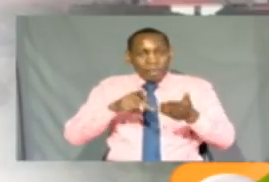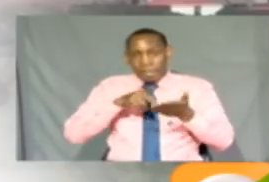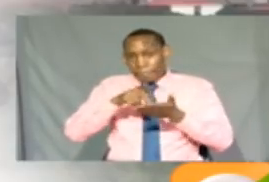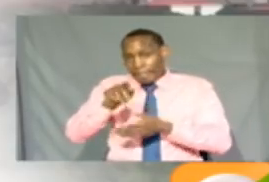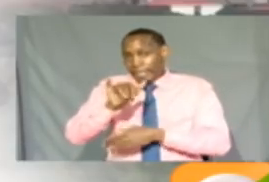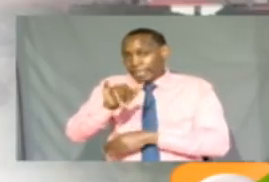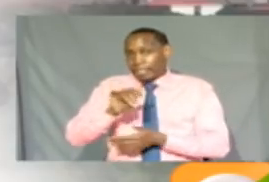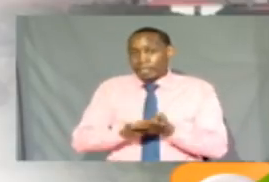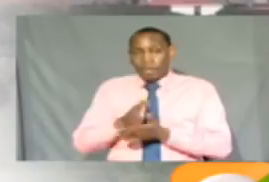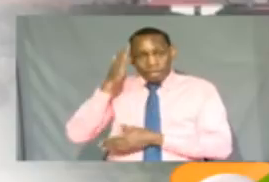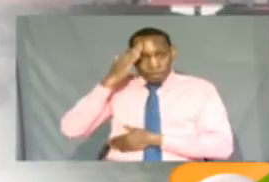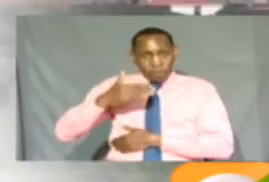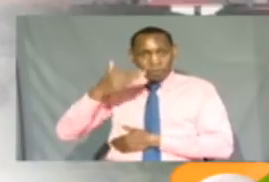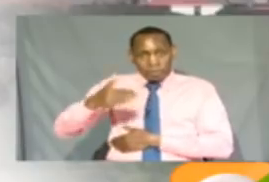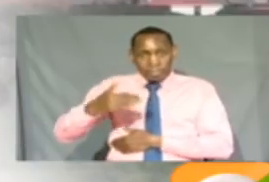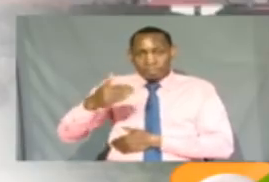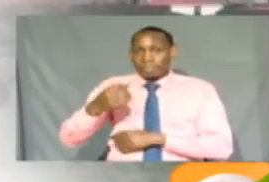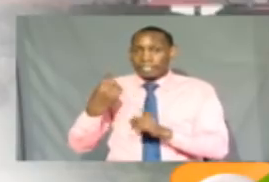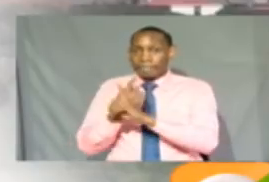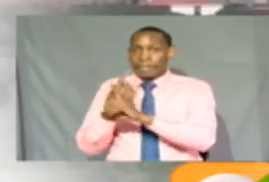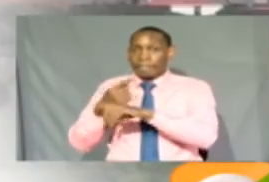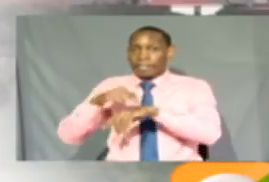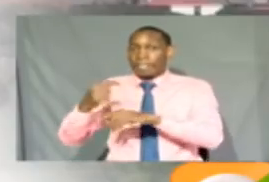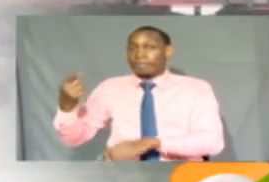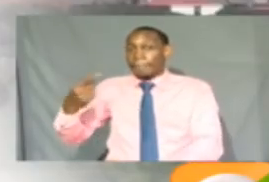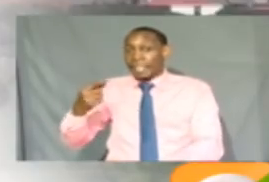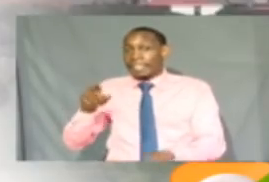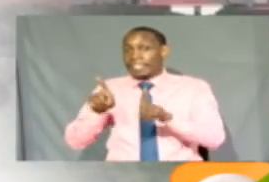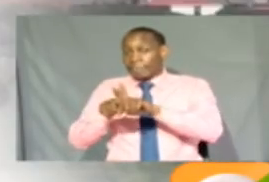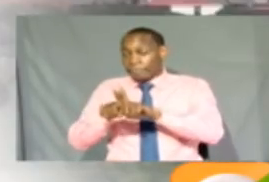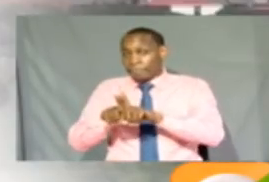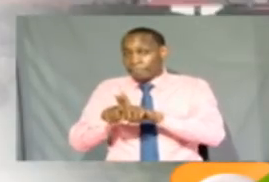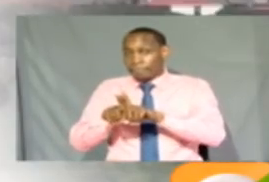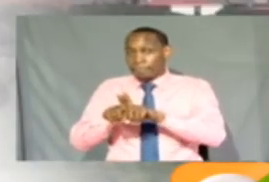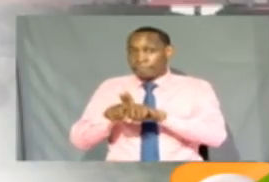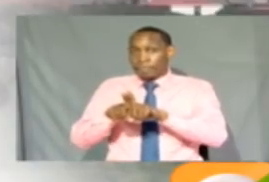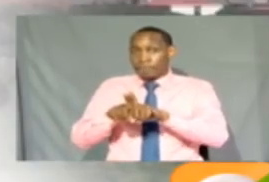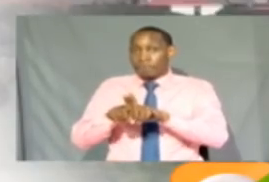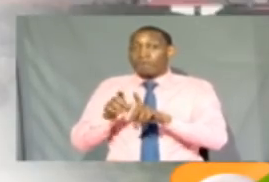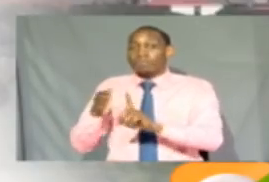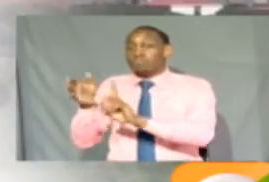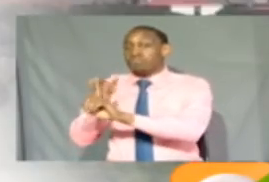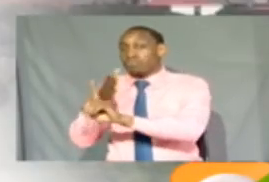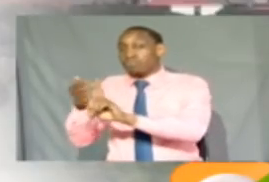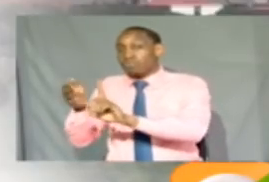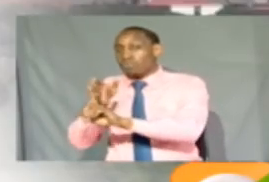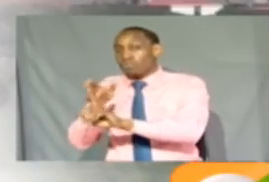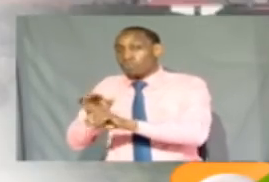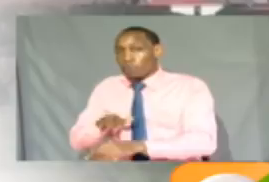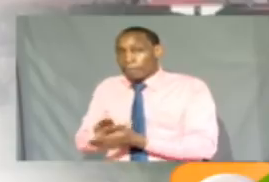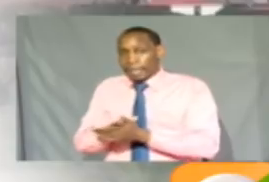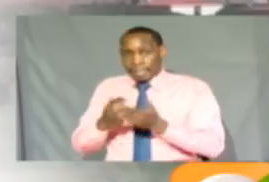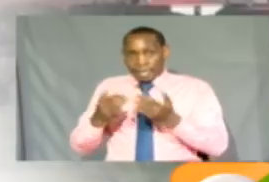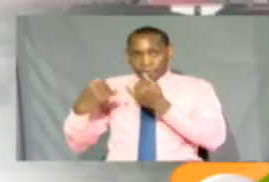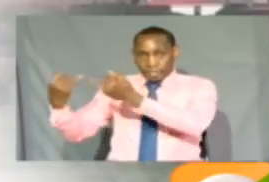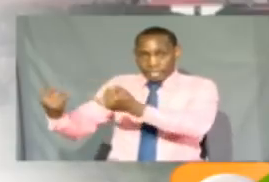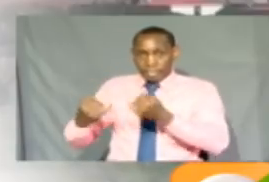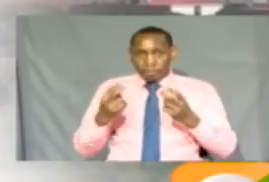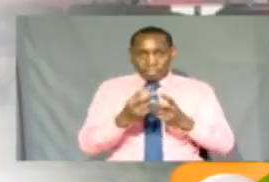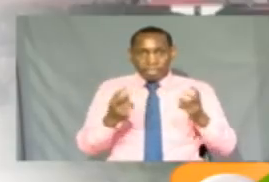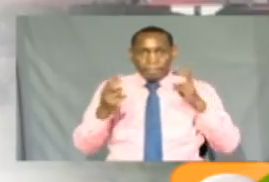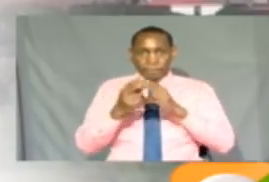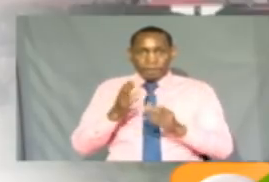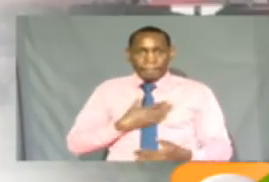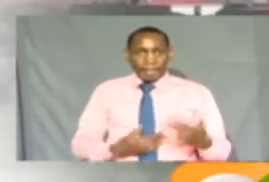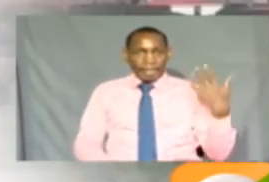that? And you're doing that a couple times a month if you're trying to, you know, swoon a woman. But let me introduce my guests really quickly. To my